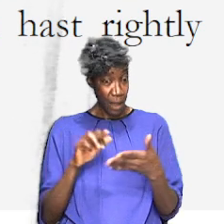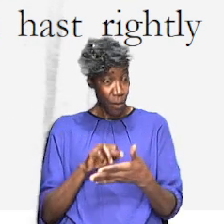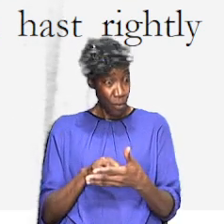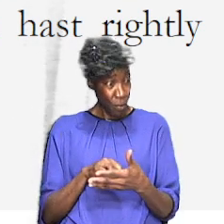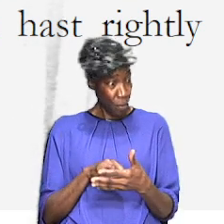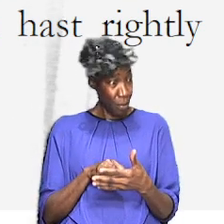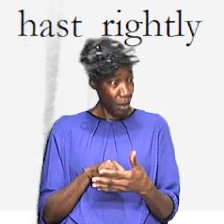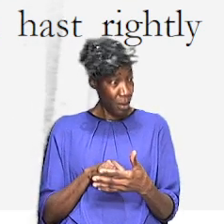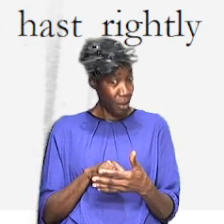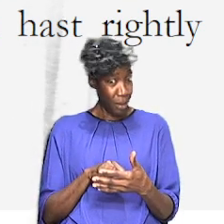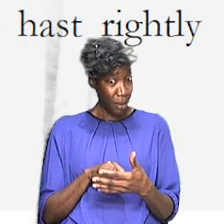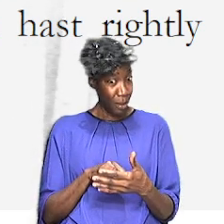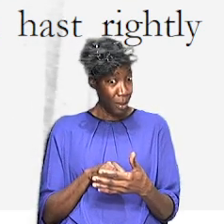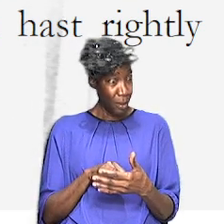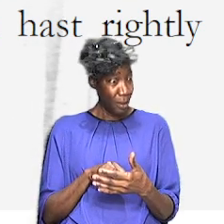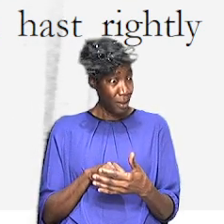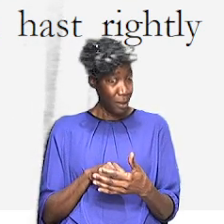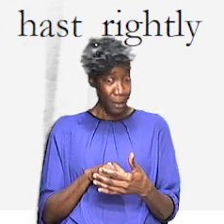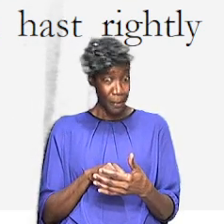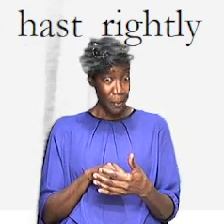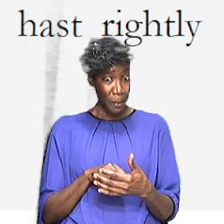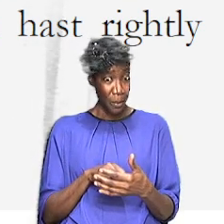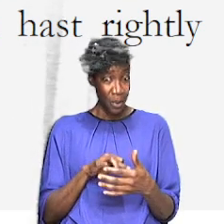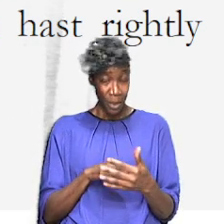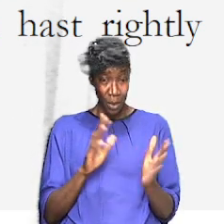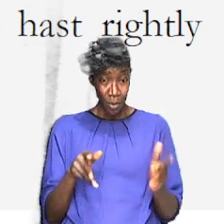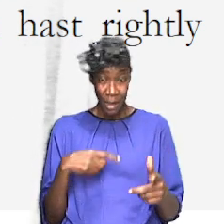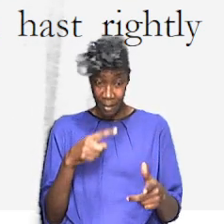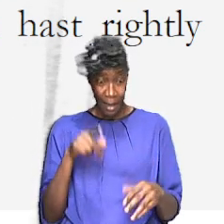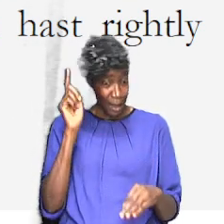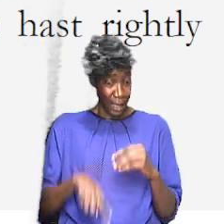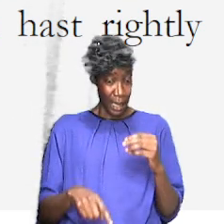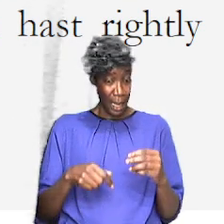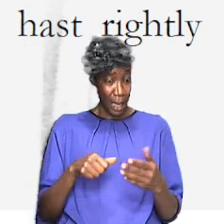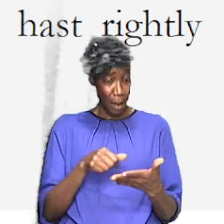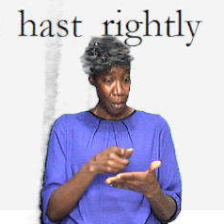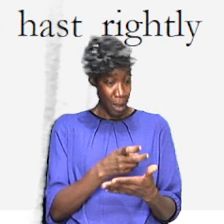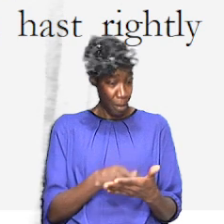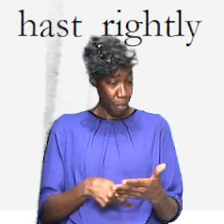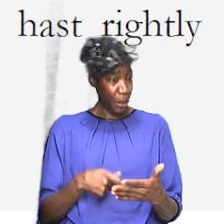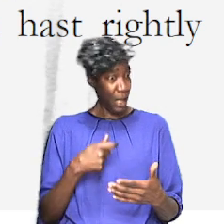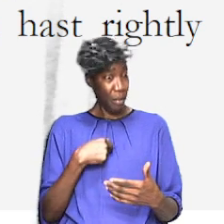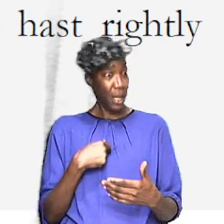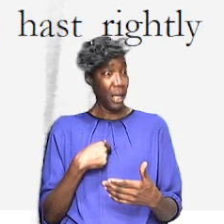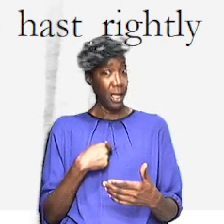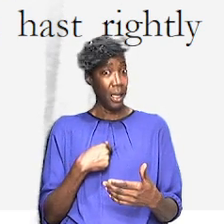says, look here, all right, we realize you can't pay me. So,